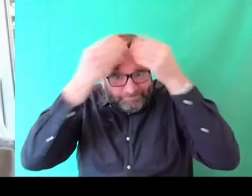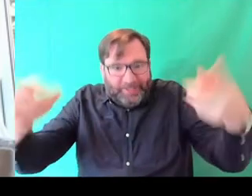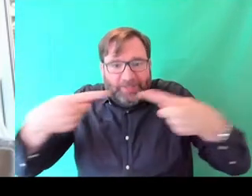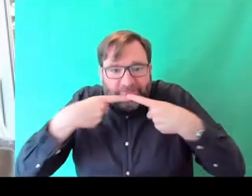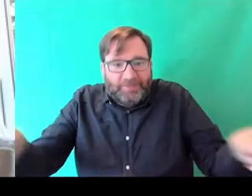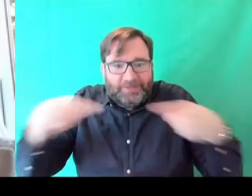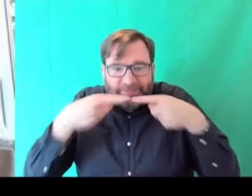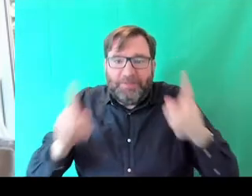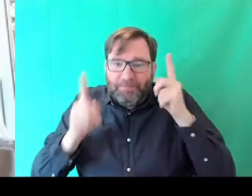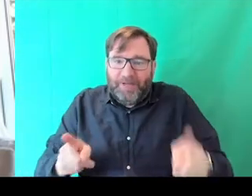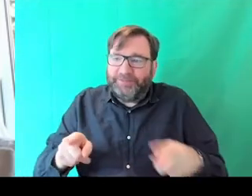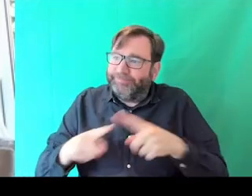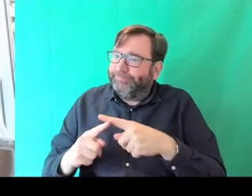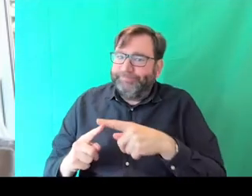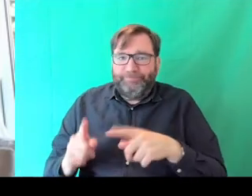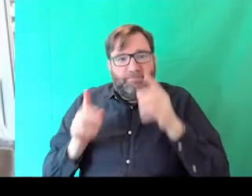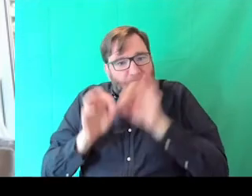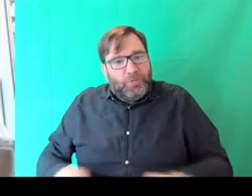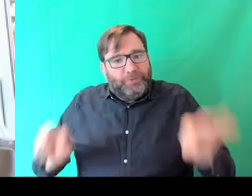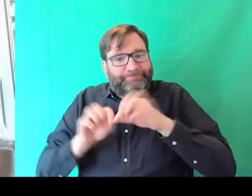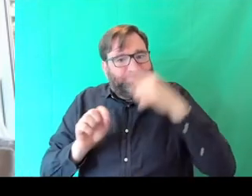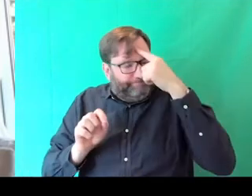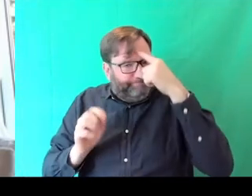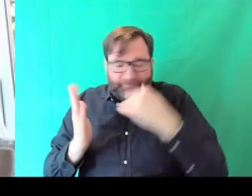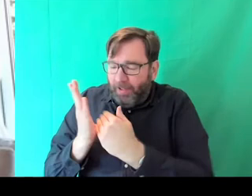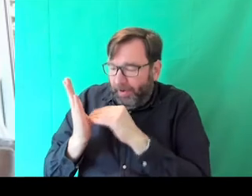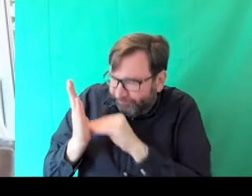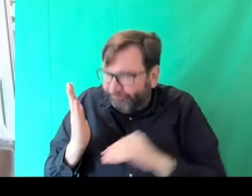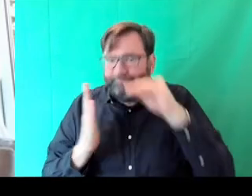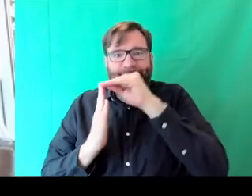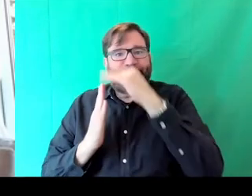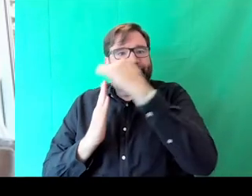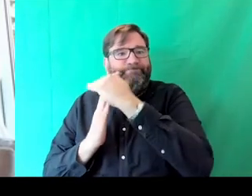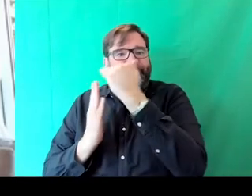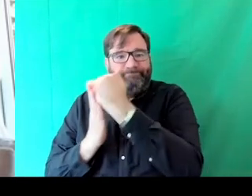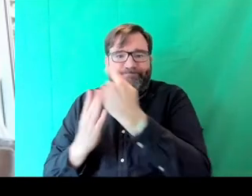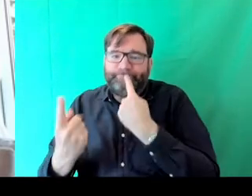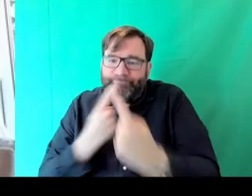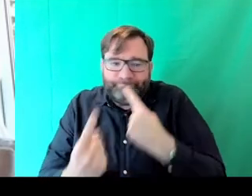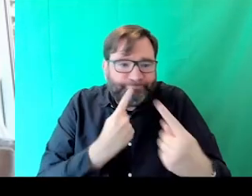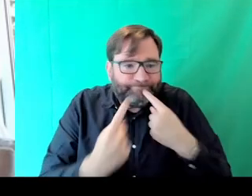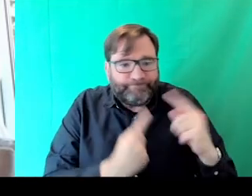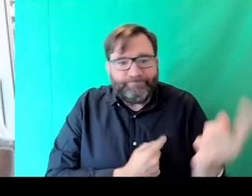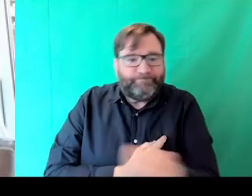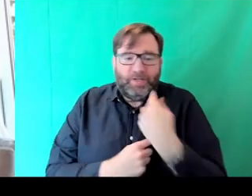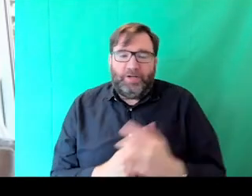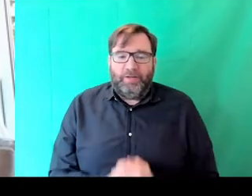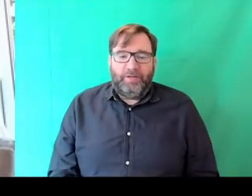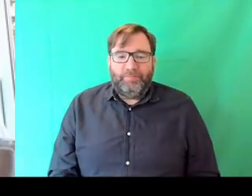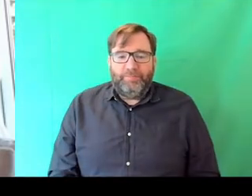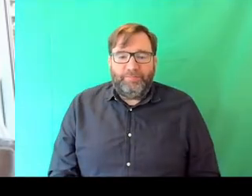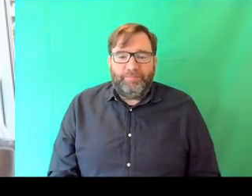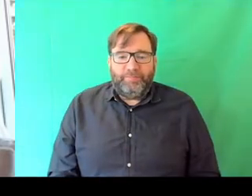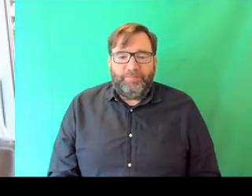greater public on how to better include and certainly welcome folks with disabilities in